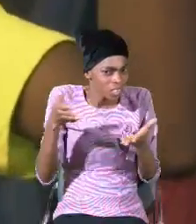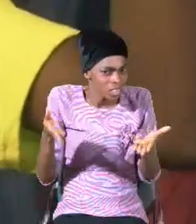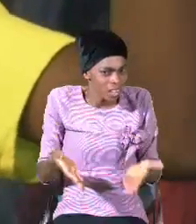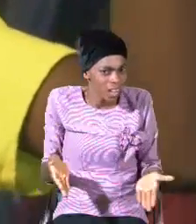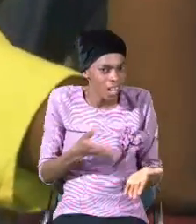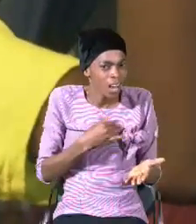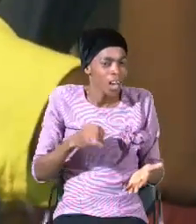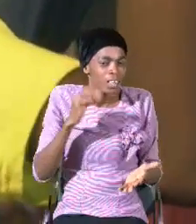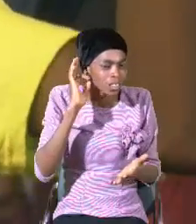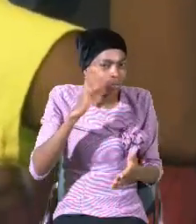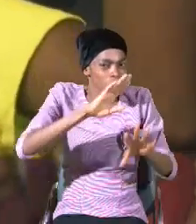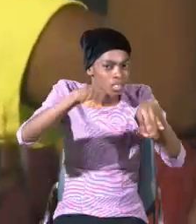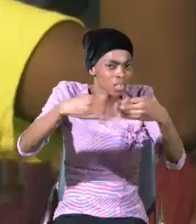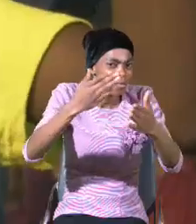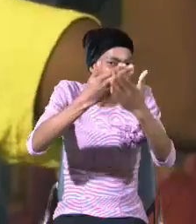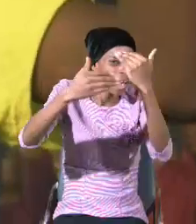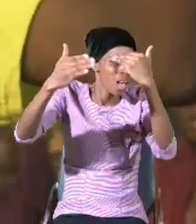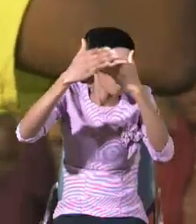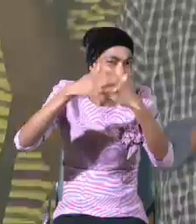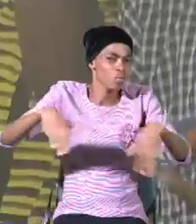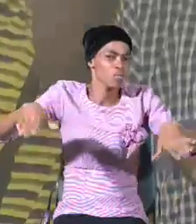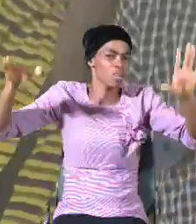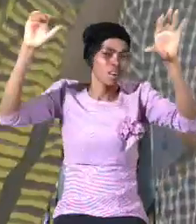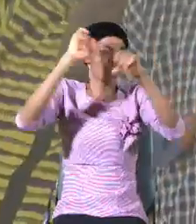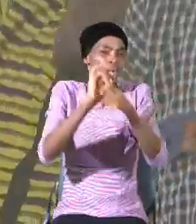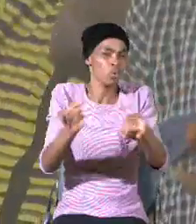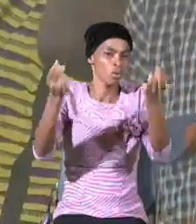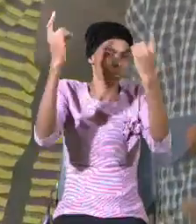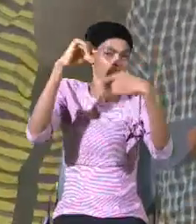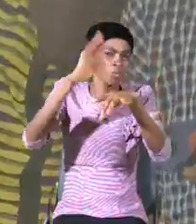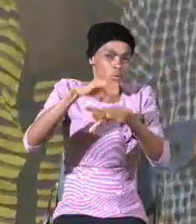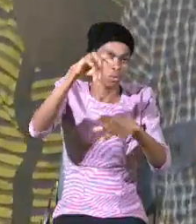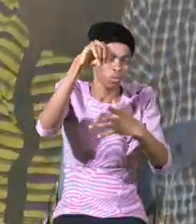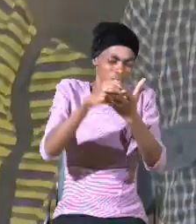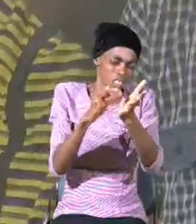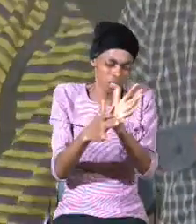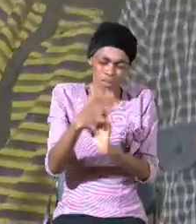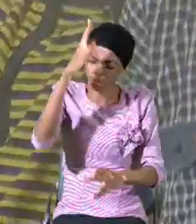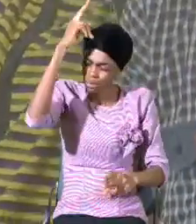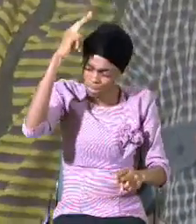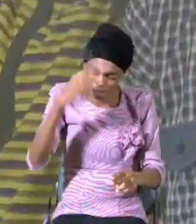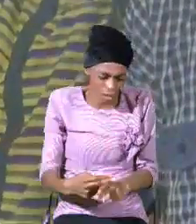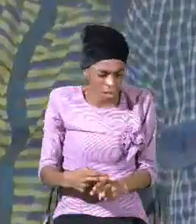heaven's miracle come upon you in Jesus' name.